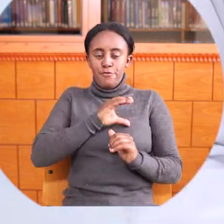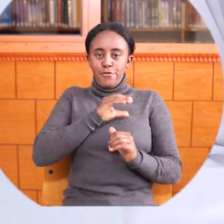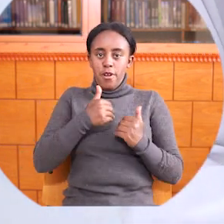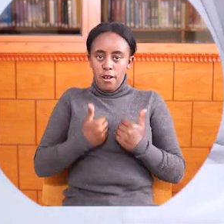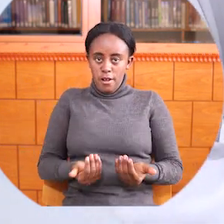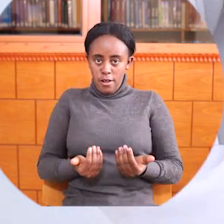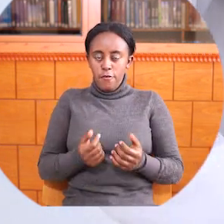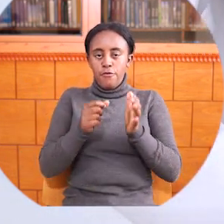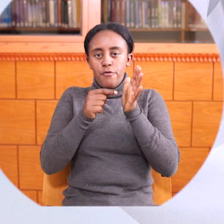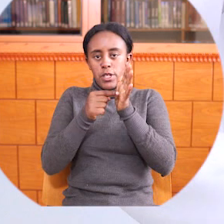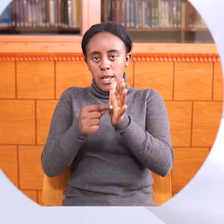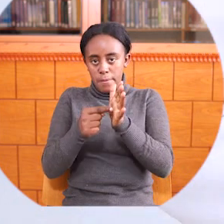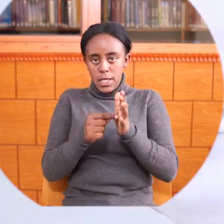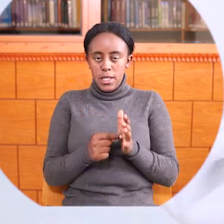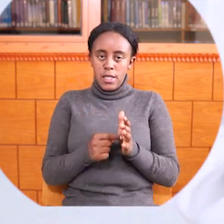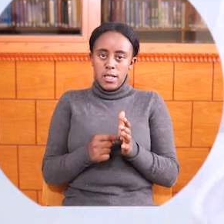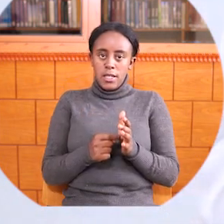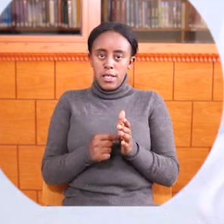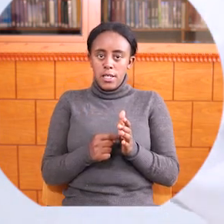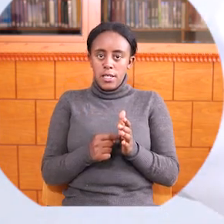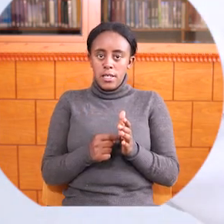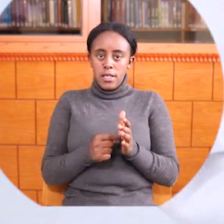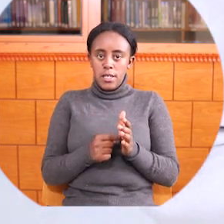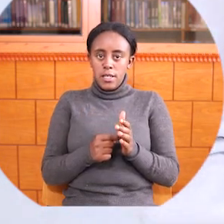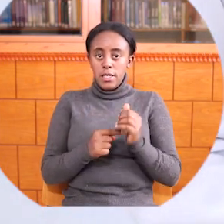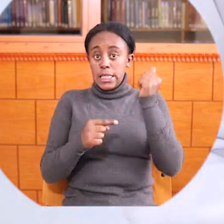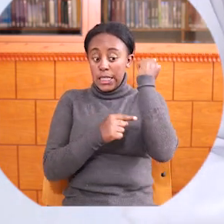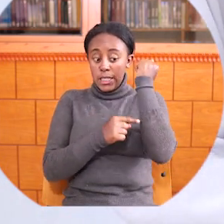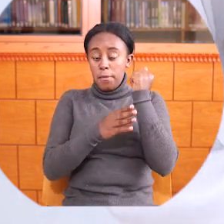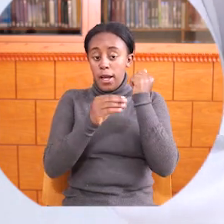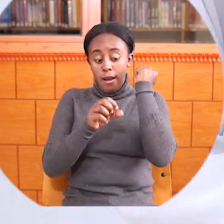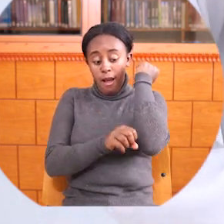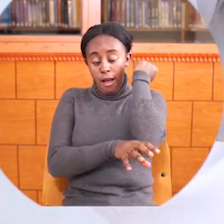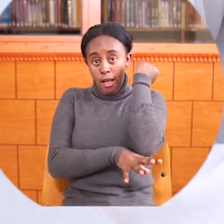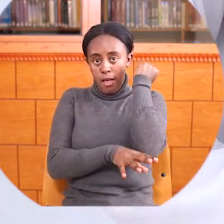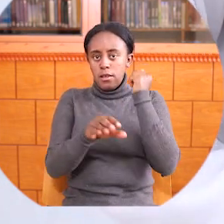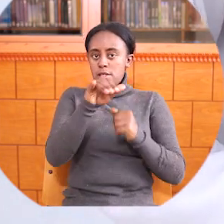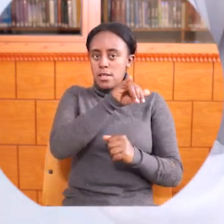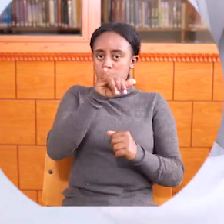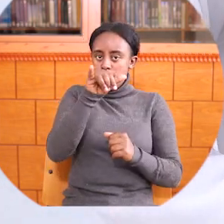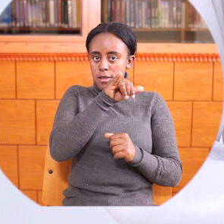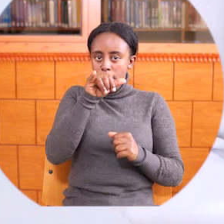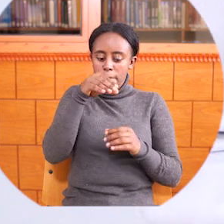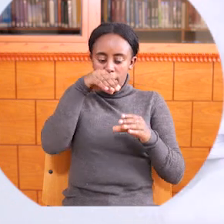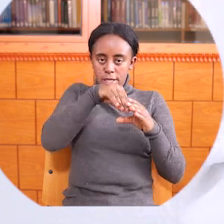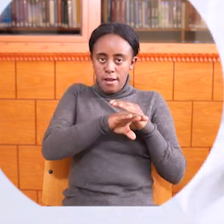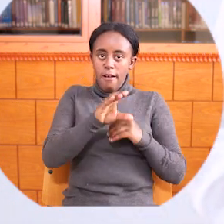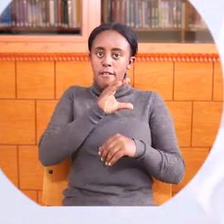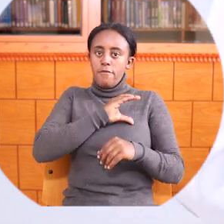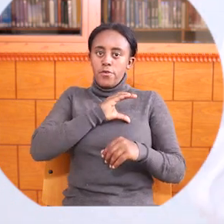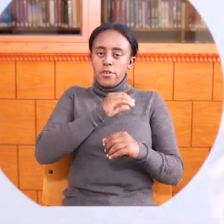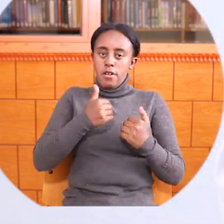For example, a stem and the root have the same internal